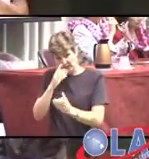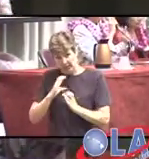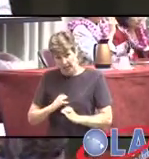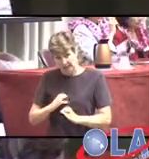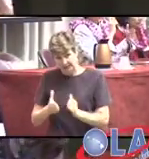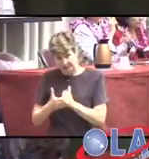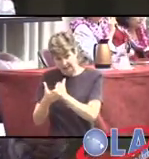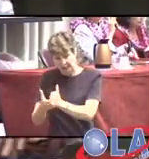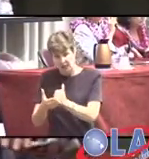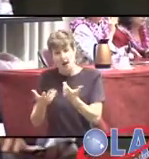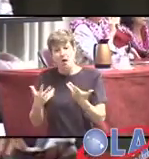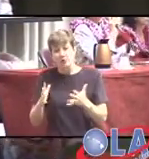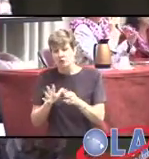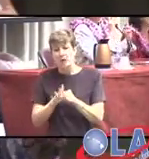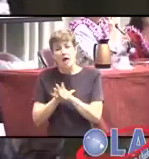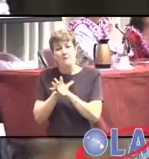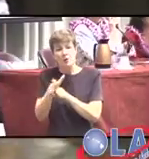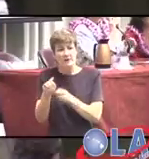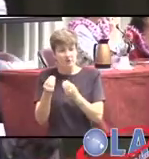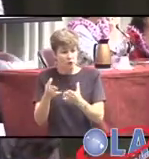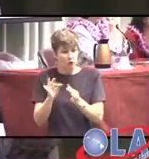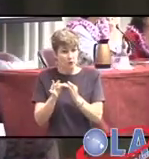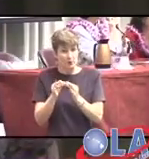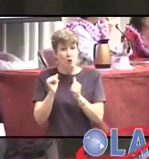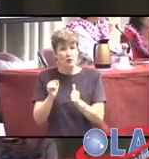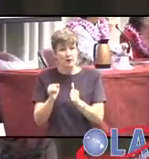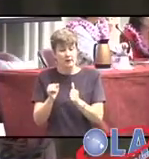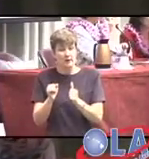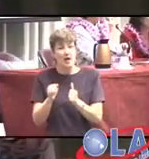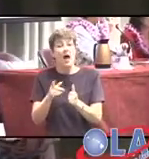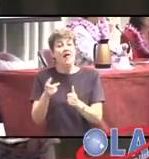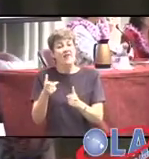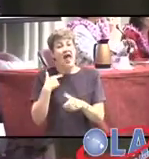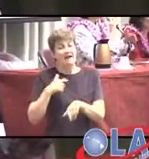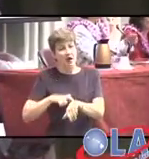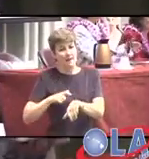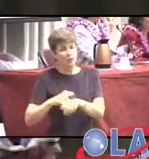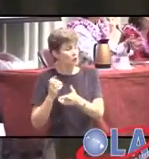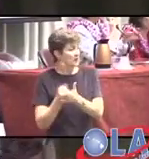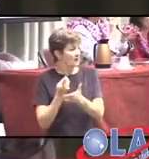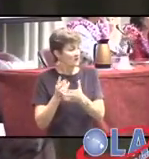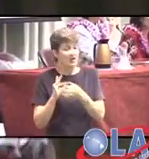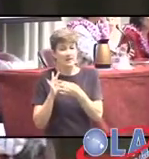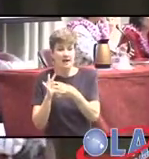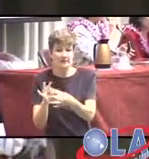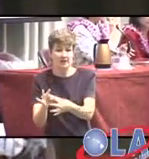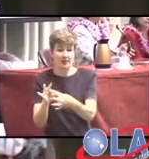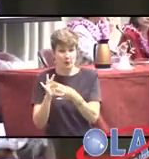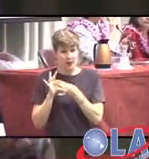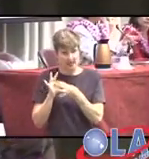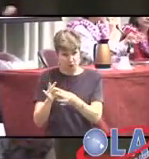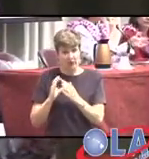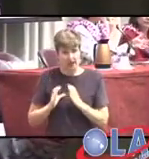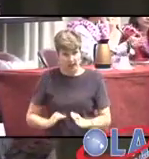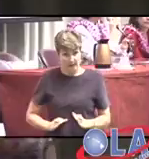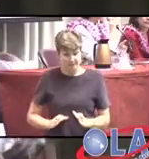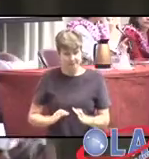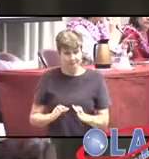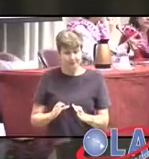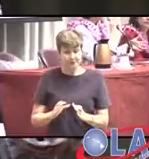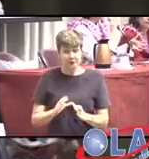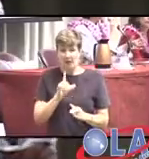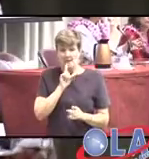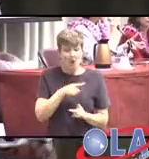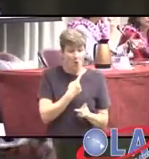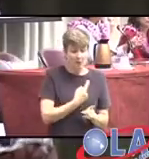are a lot more opportunities for interpreters to develop relationships with the clients, apart